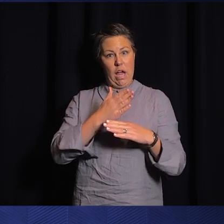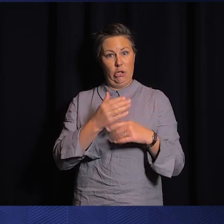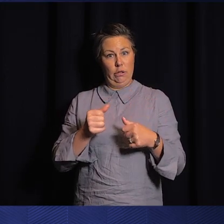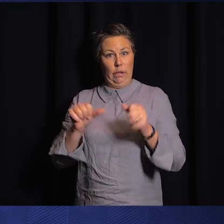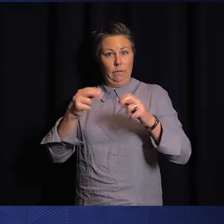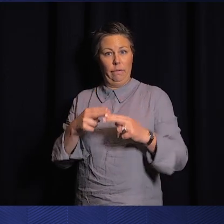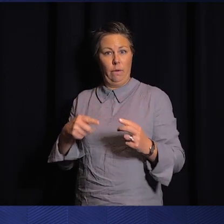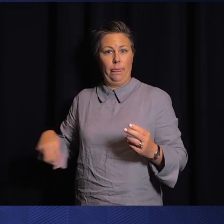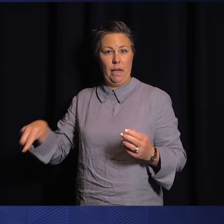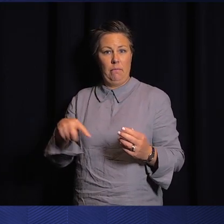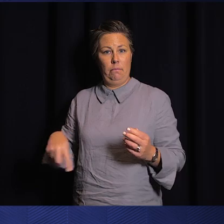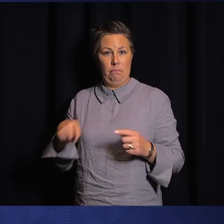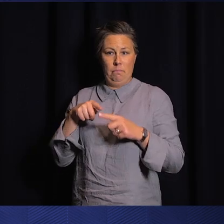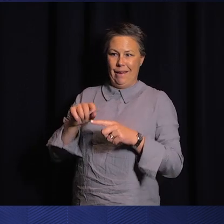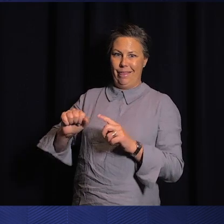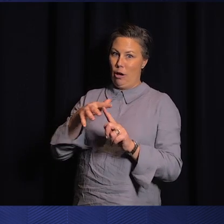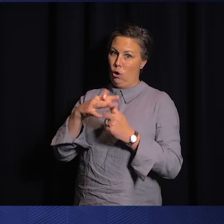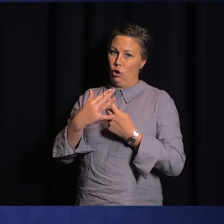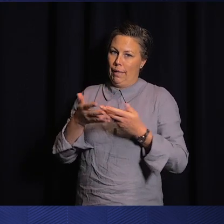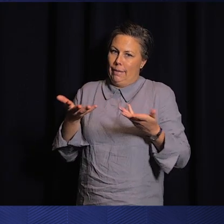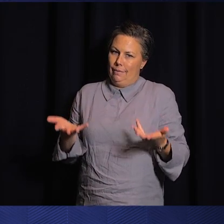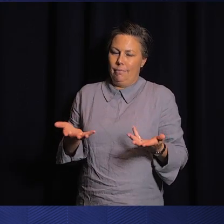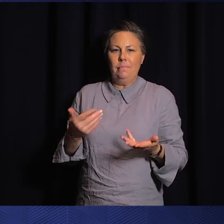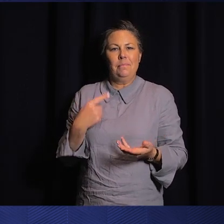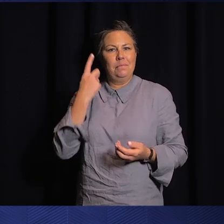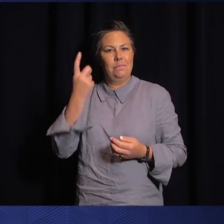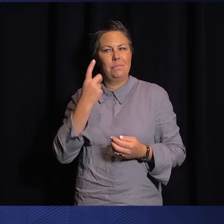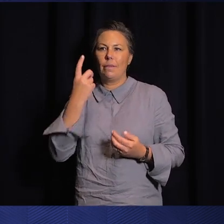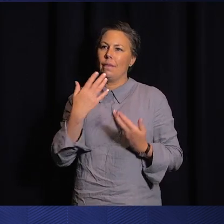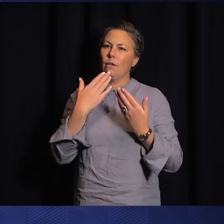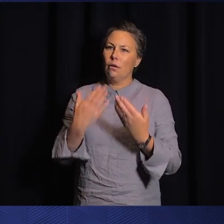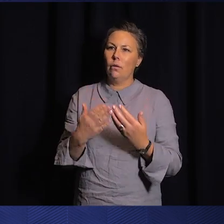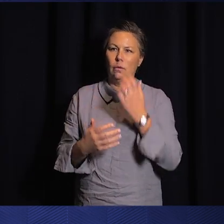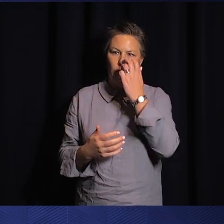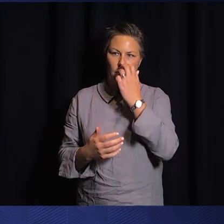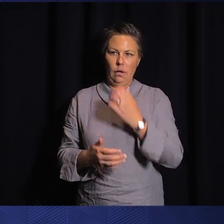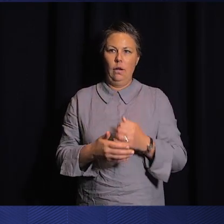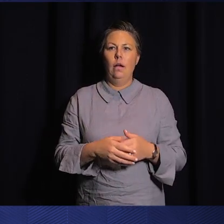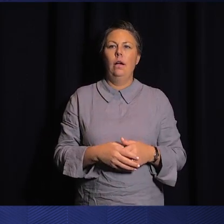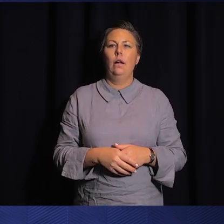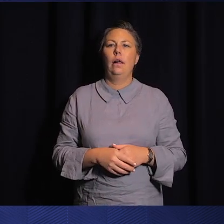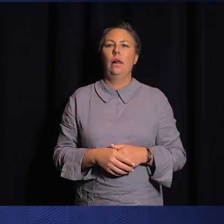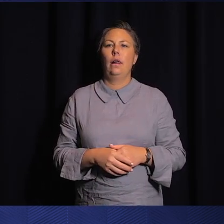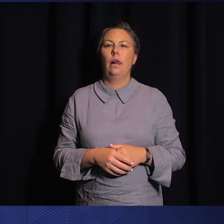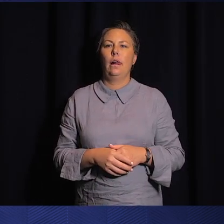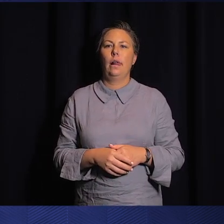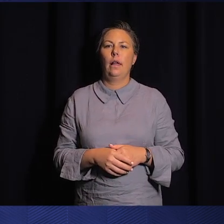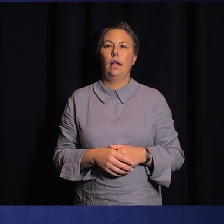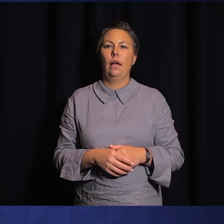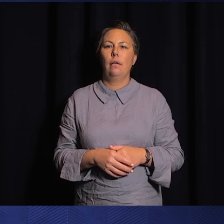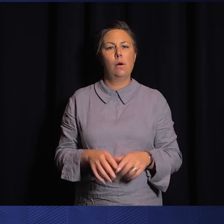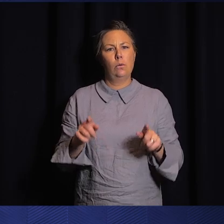That's really, really encouraging and inspiring to see. So thank you so much for that. But a final point there is the call